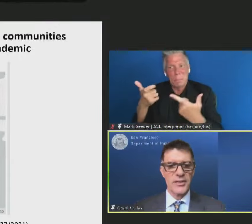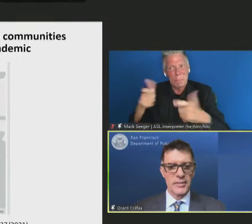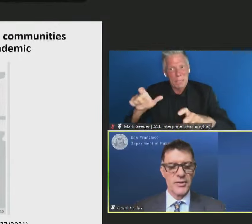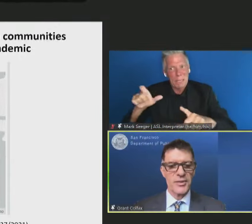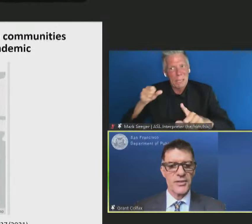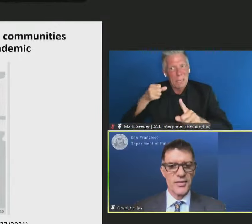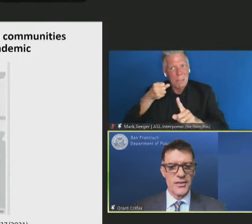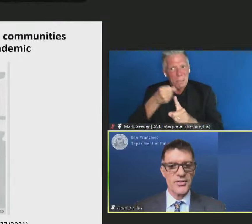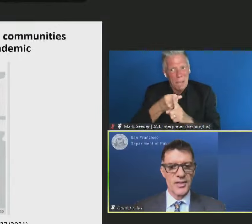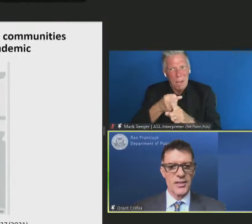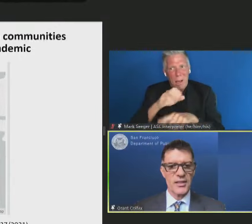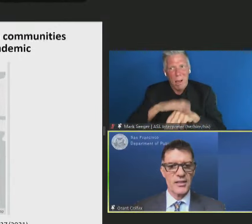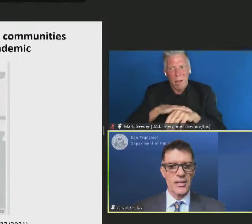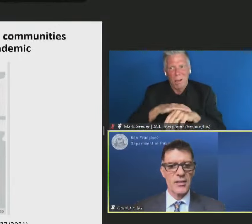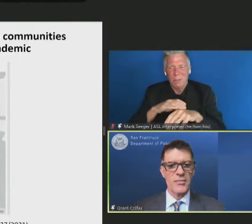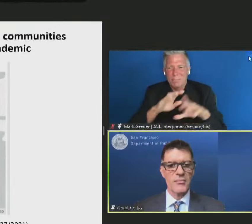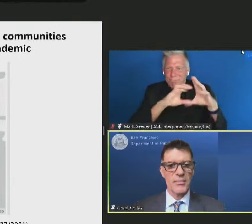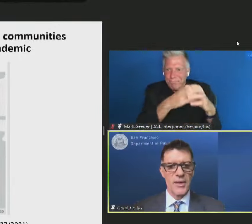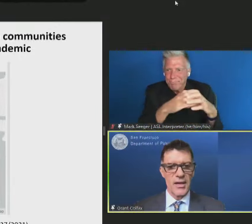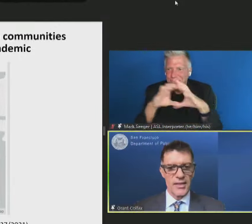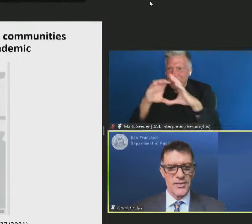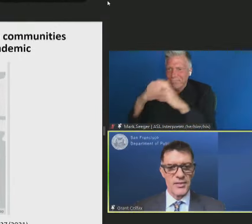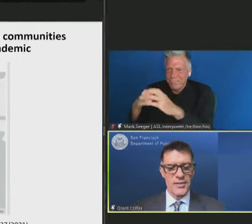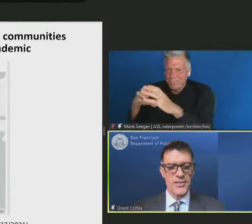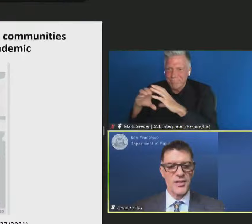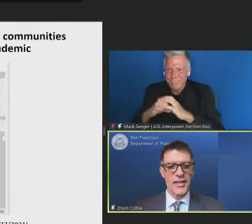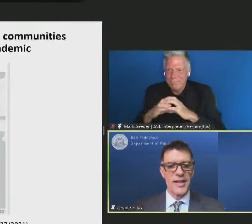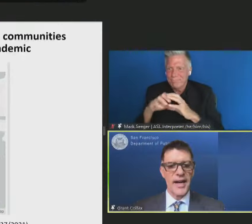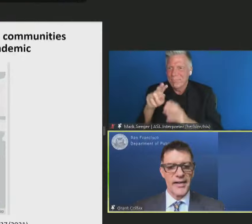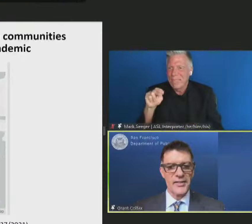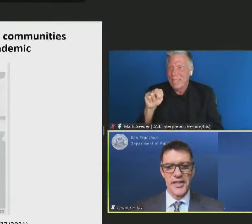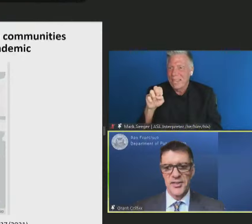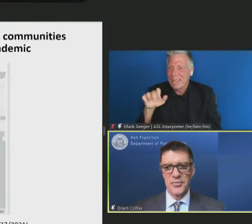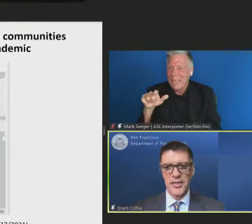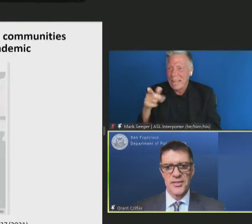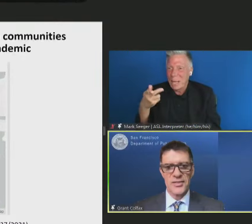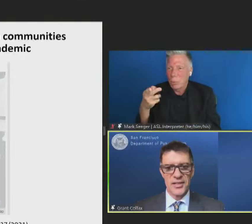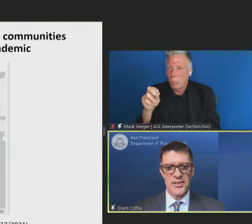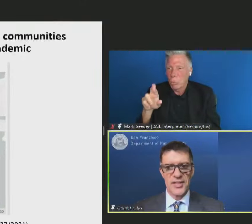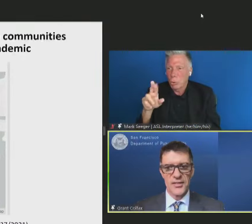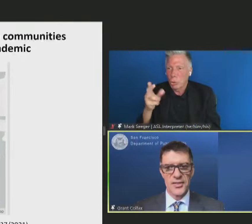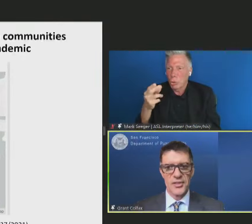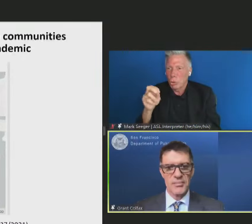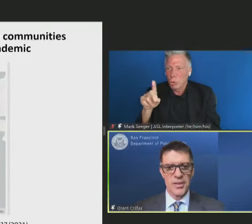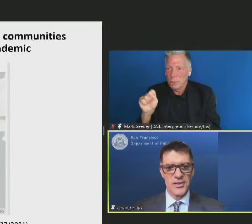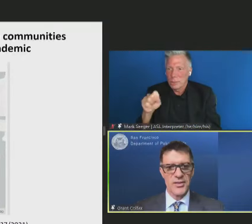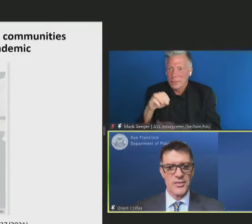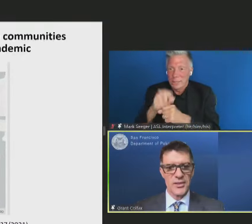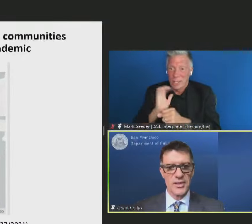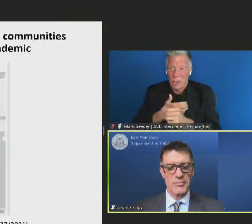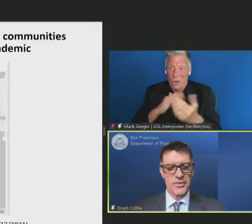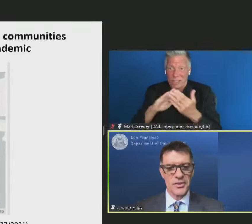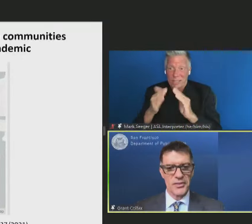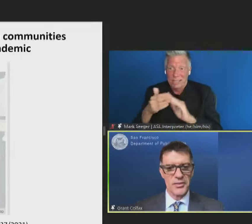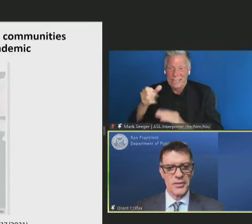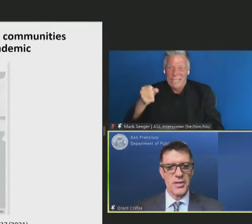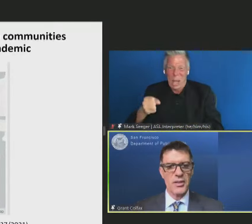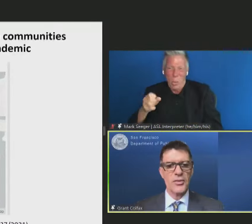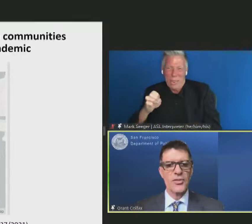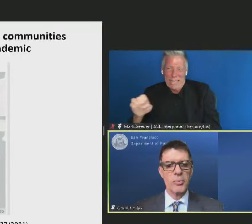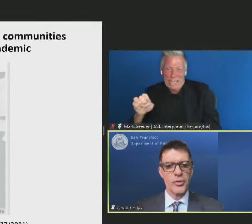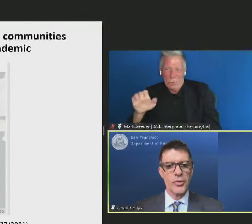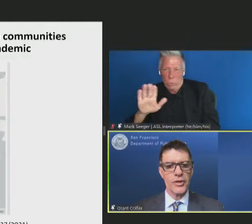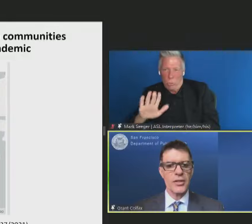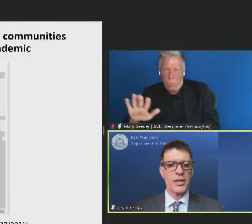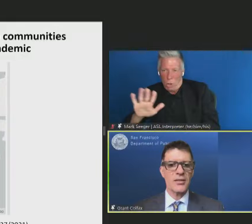different neighborhoods in the city. As in this slide, higher case rates in the southeastern part of the city in particular.